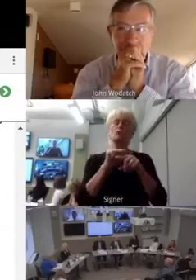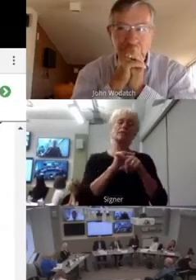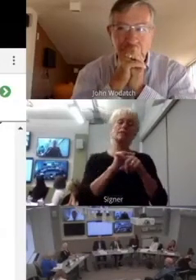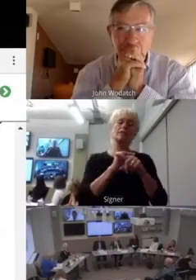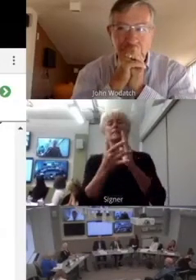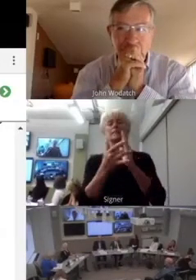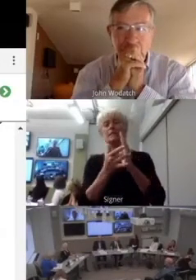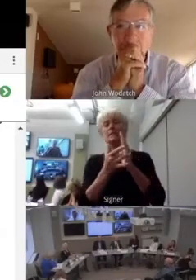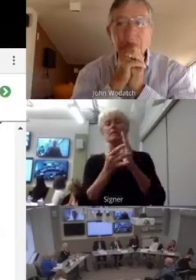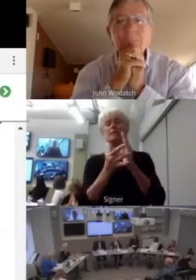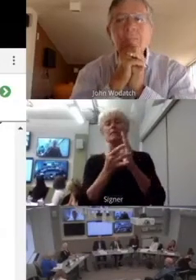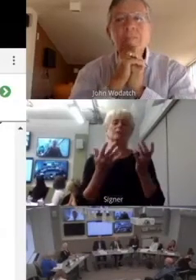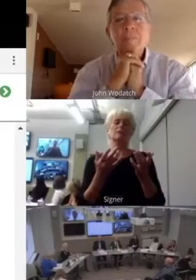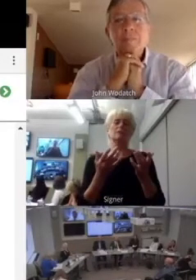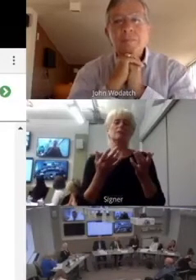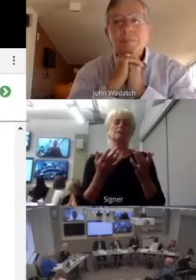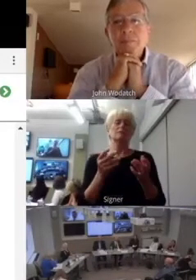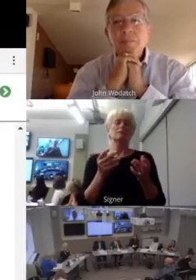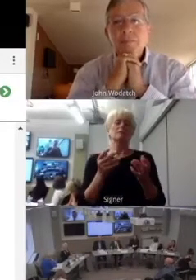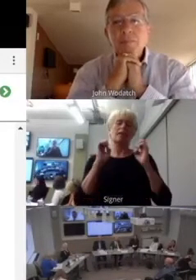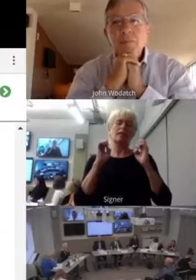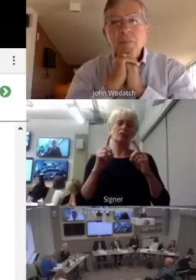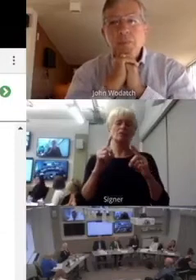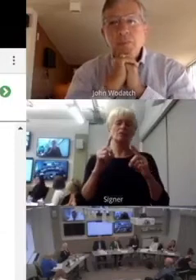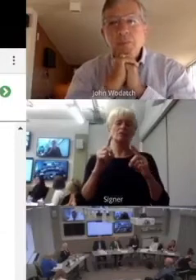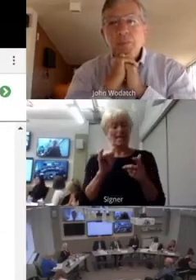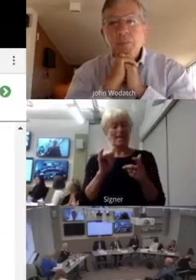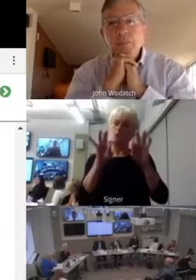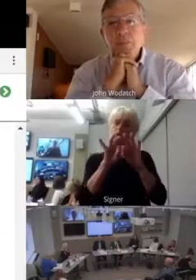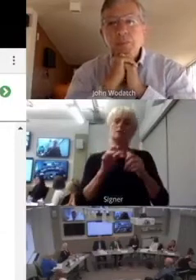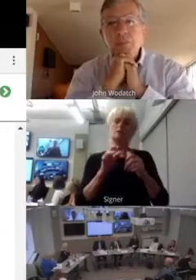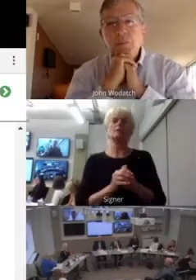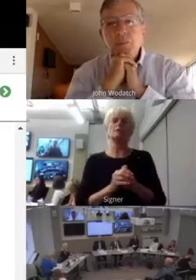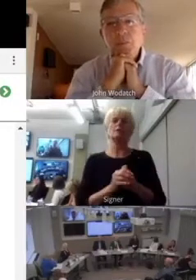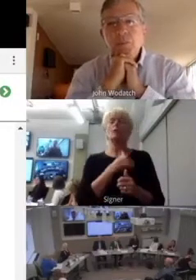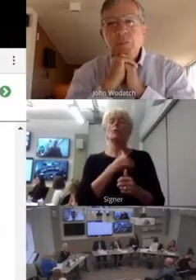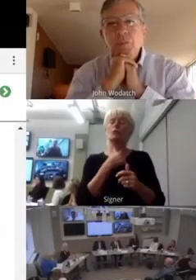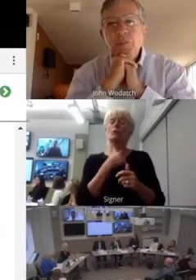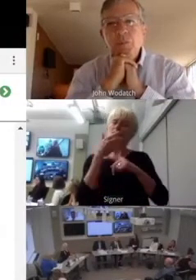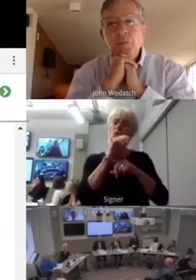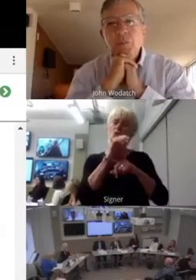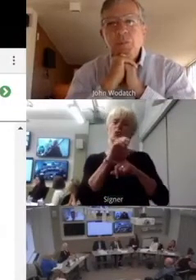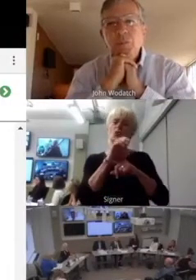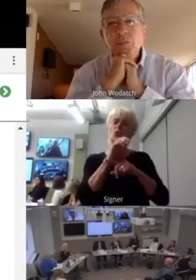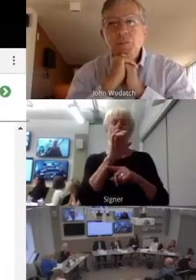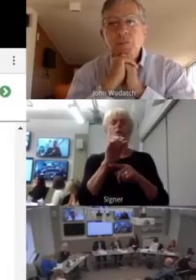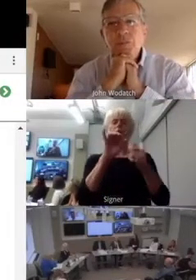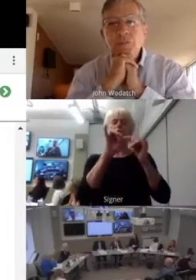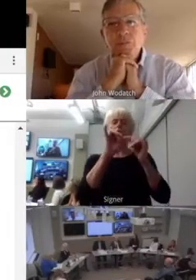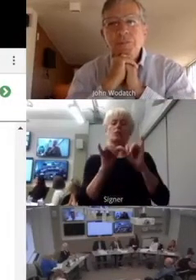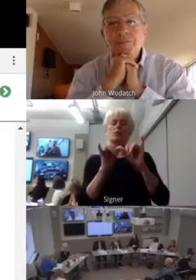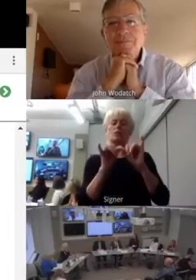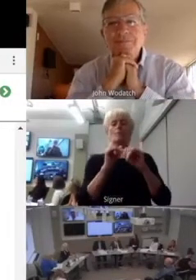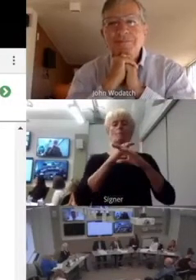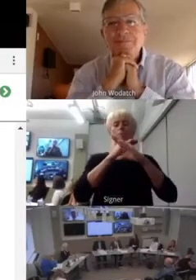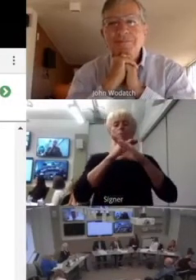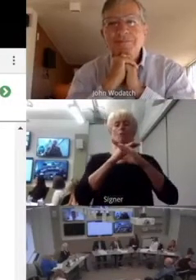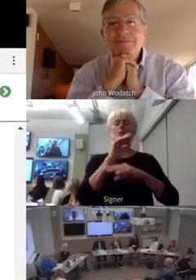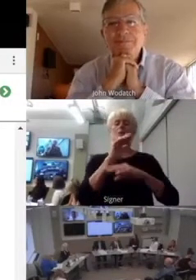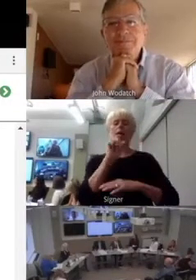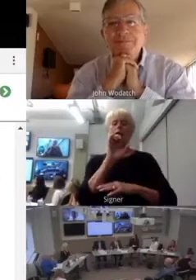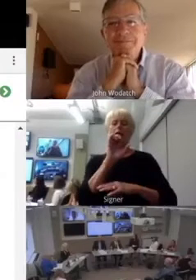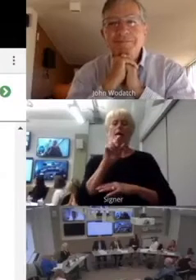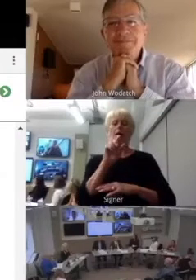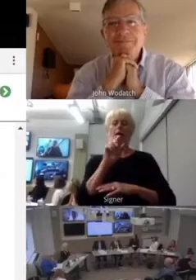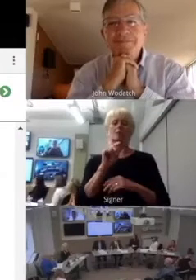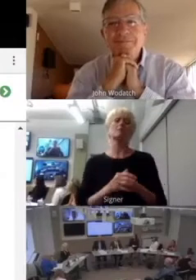component. And we enforce the Architectural Barriers Act. So in terms of how rulemaking